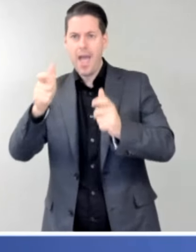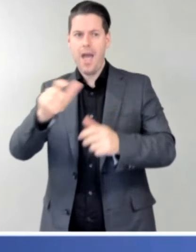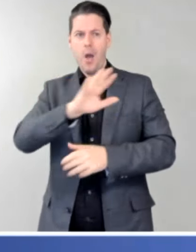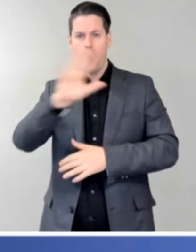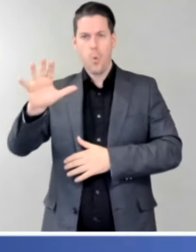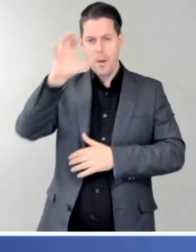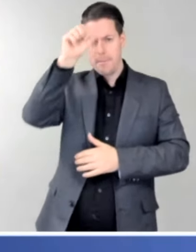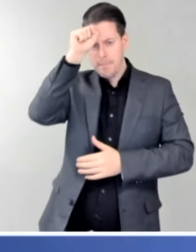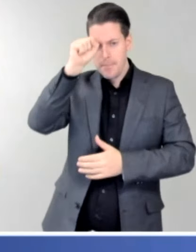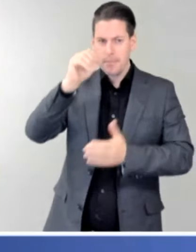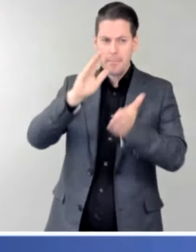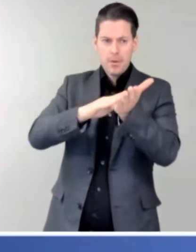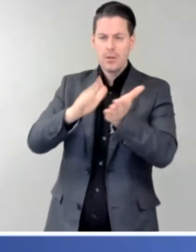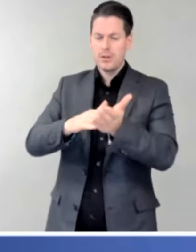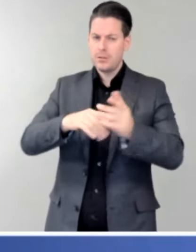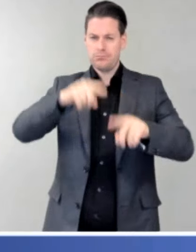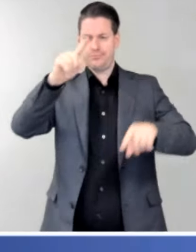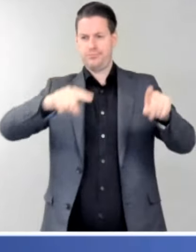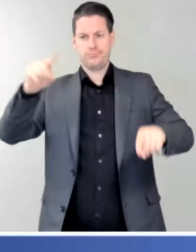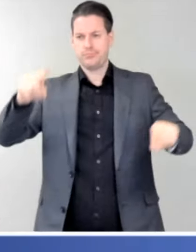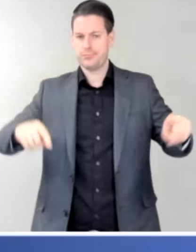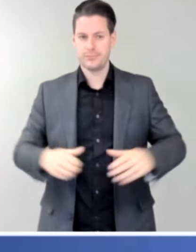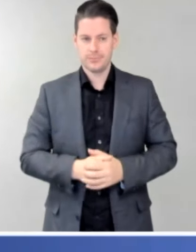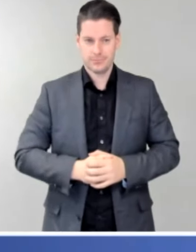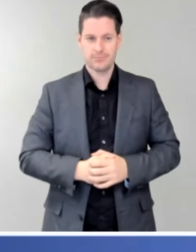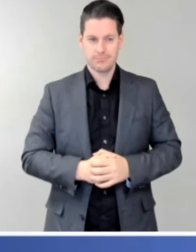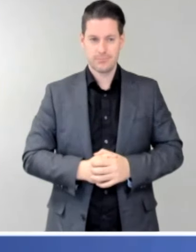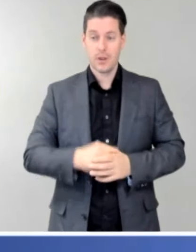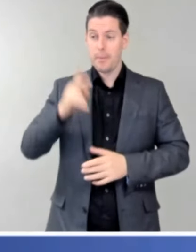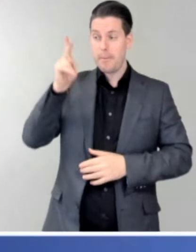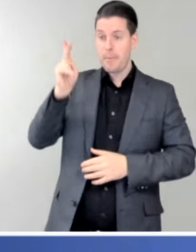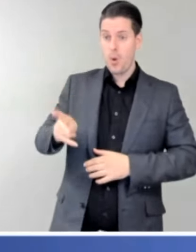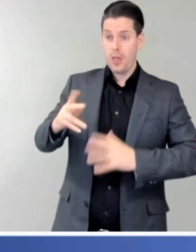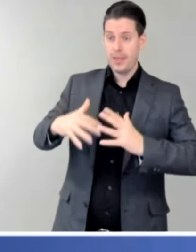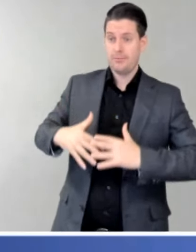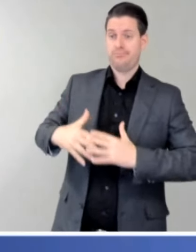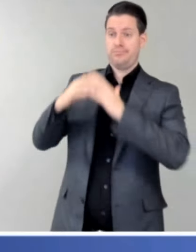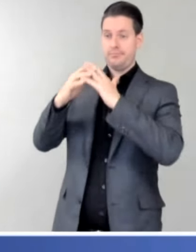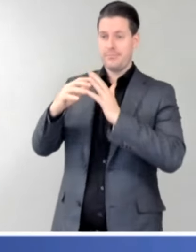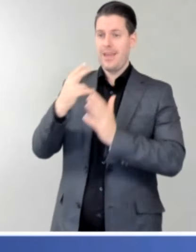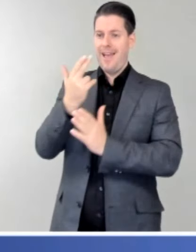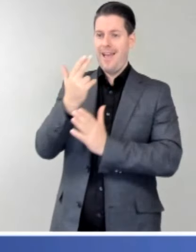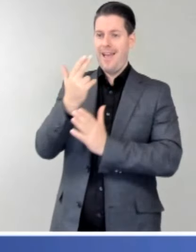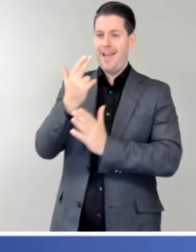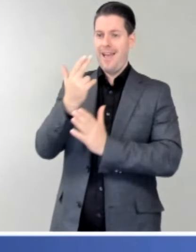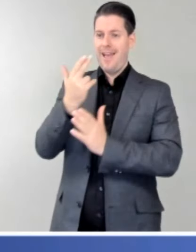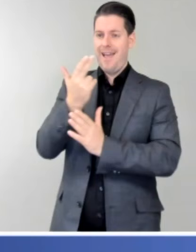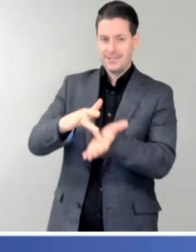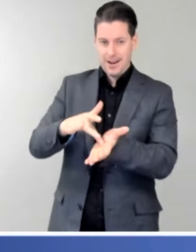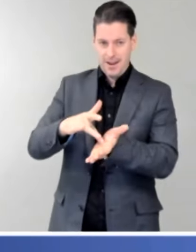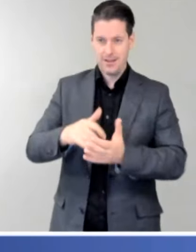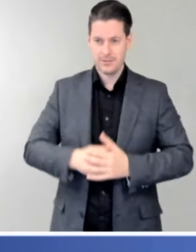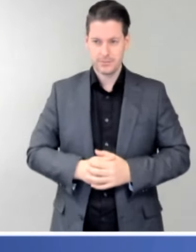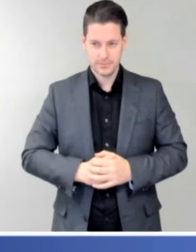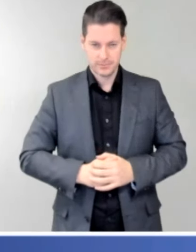you lost. An art centre was established in Perth, inspired by the energy of three darling children.